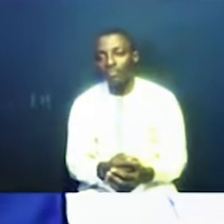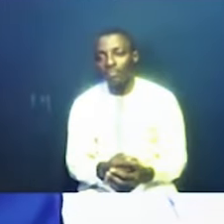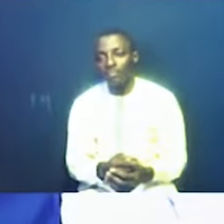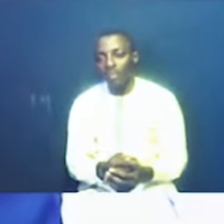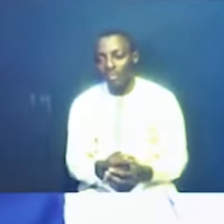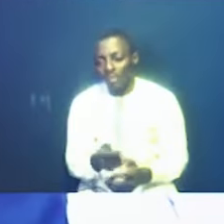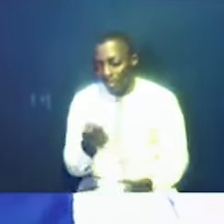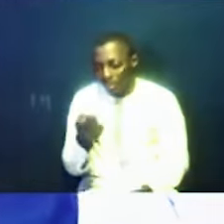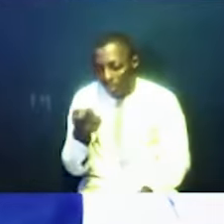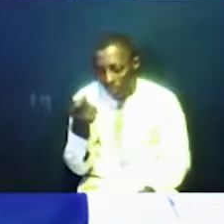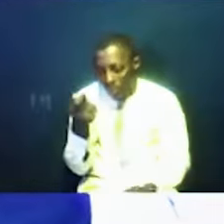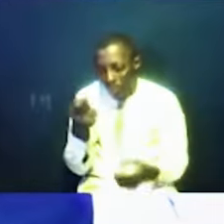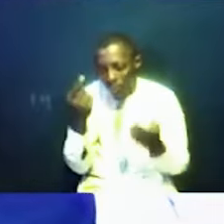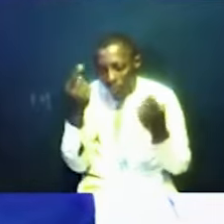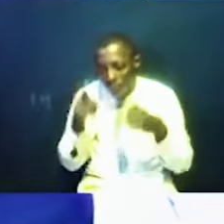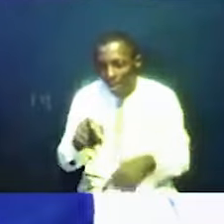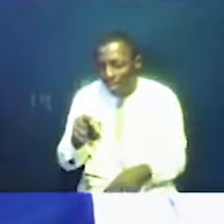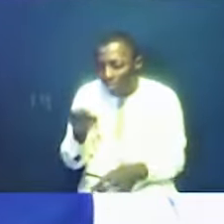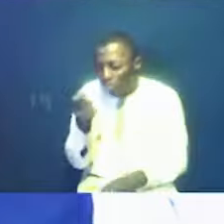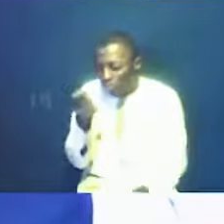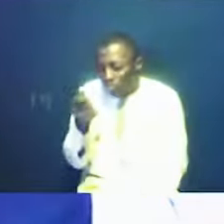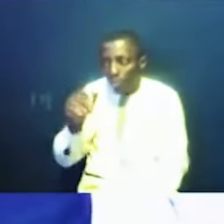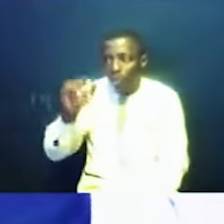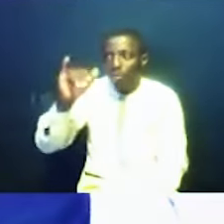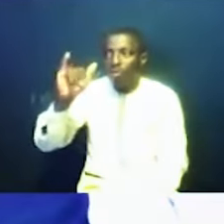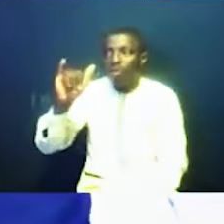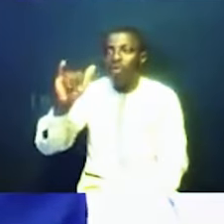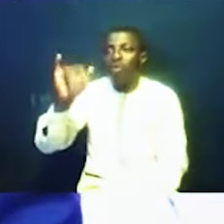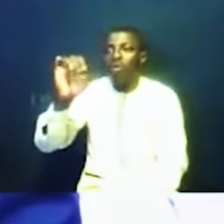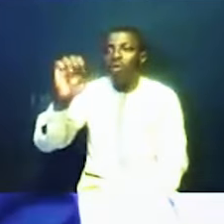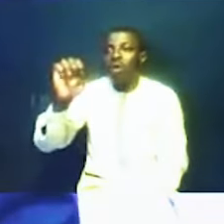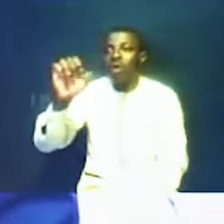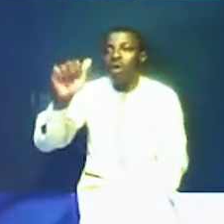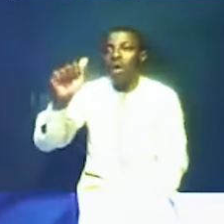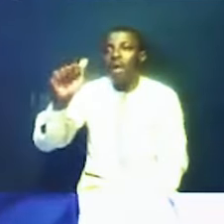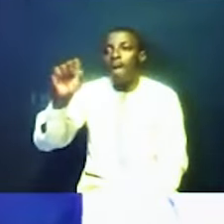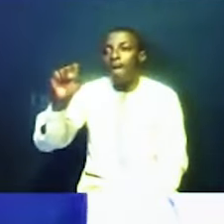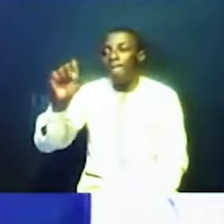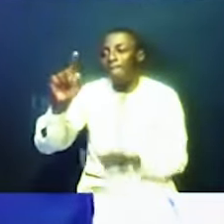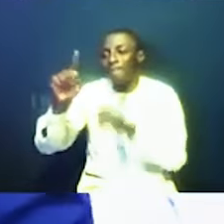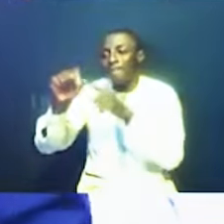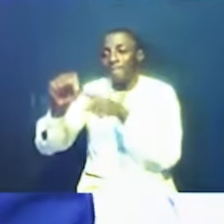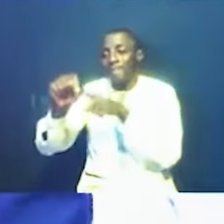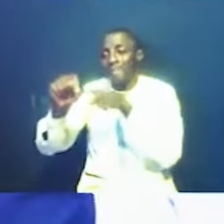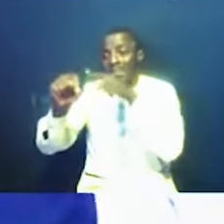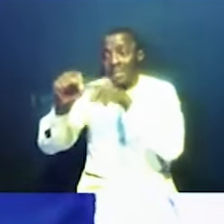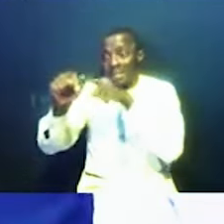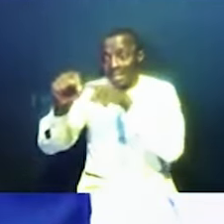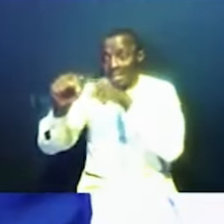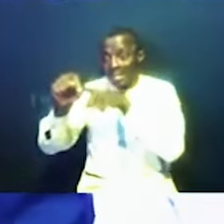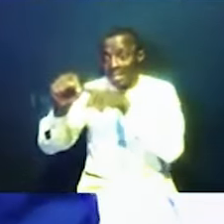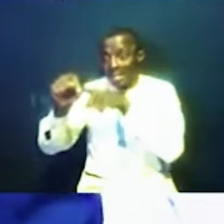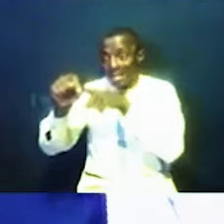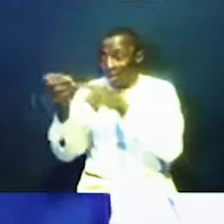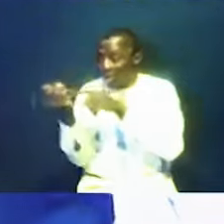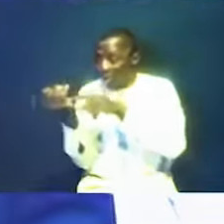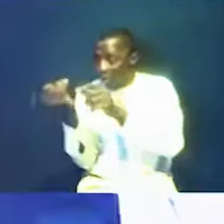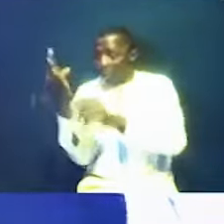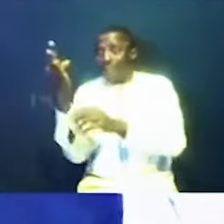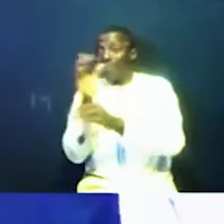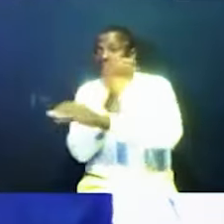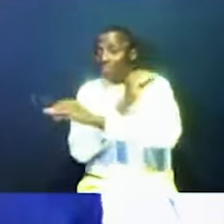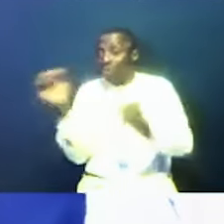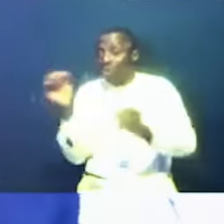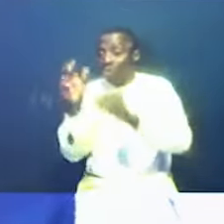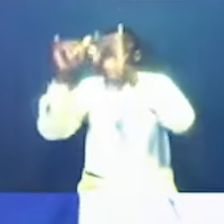dealt with, can work itself into the entire dough. It sounds like Morika Kituabi, so one young Wajuma, a bit matre, a